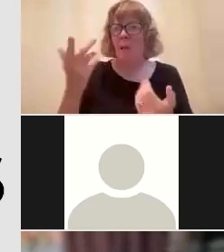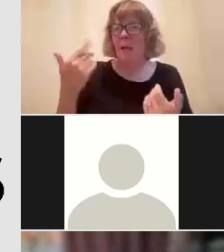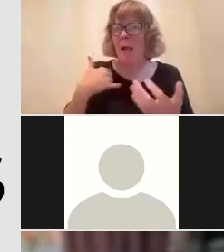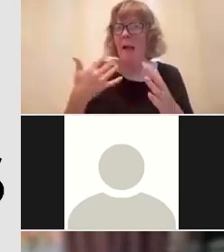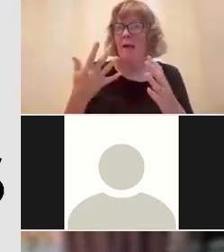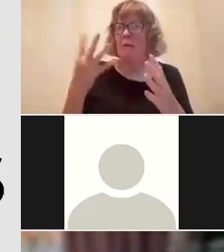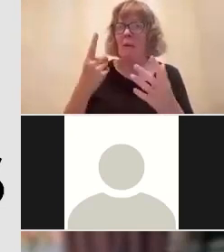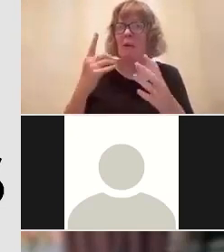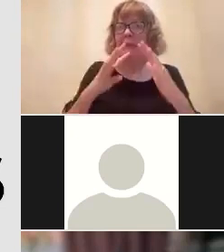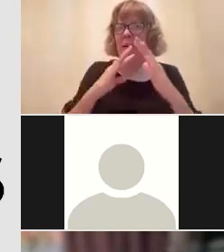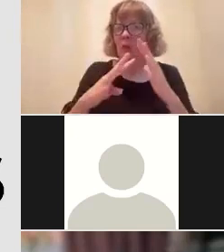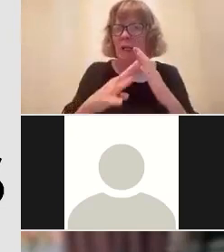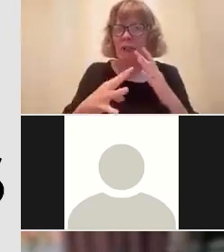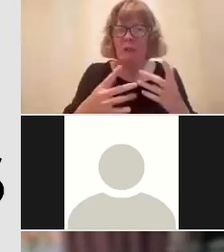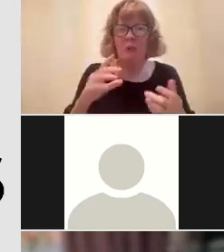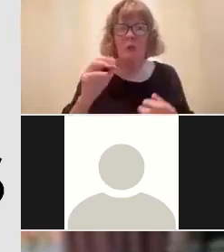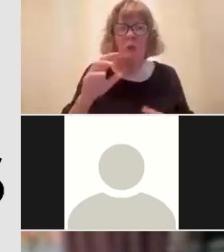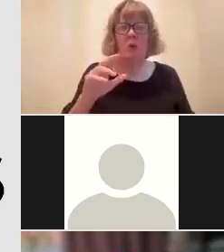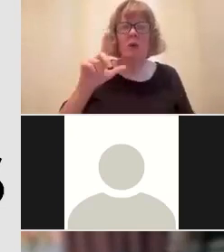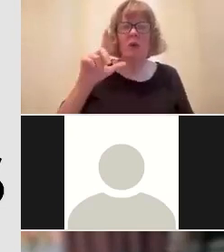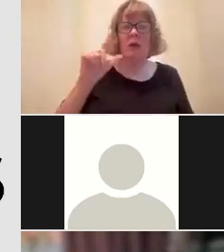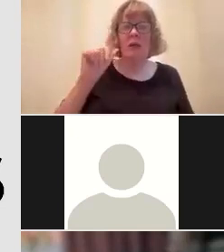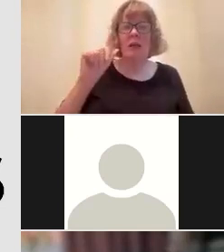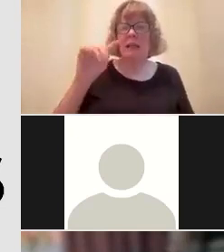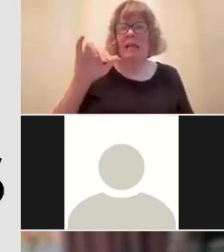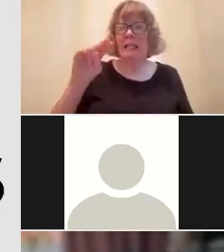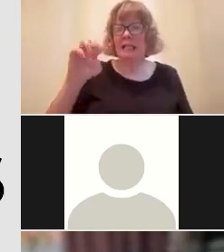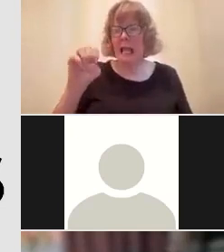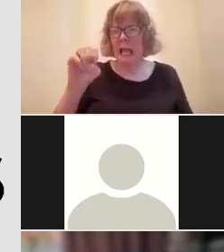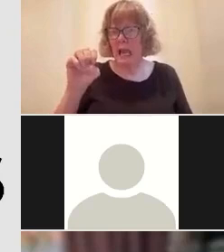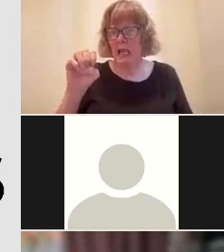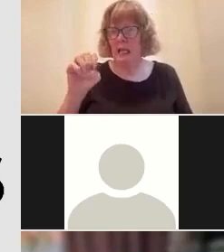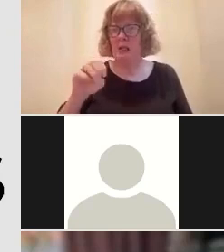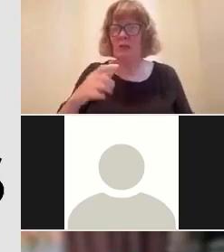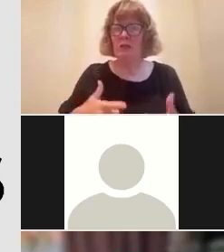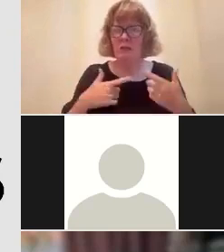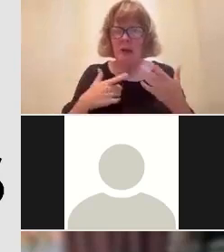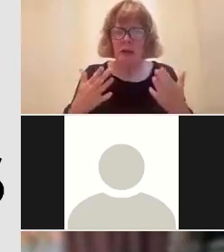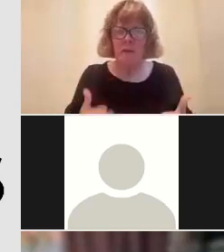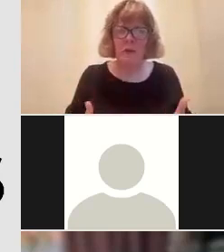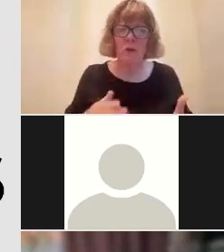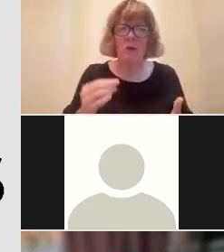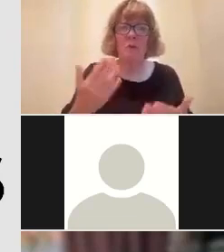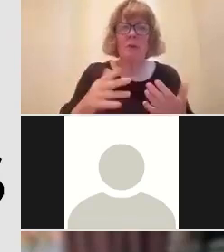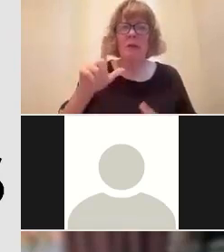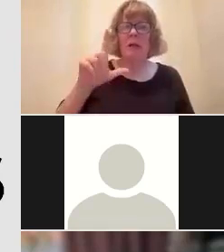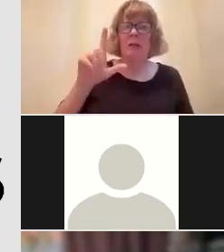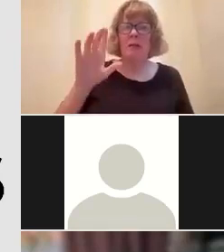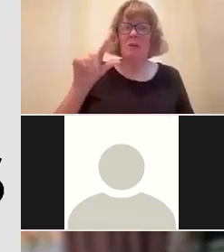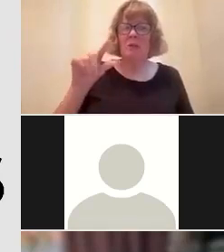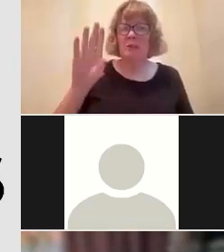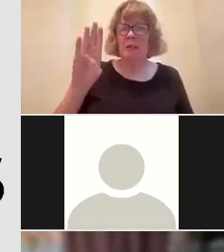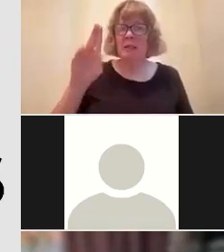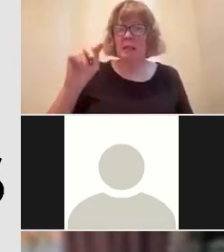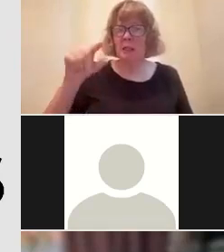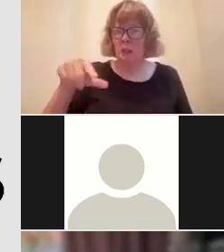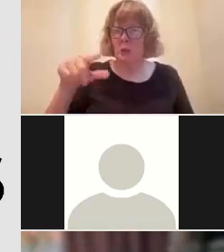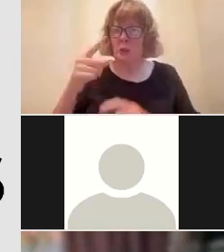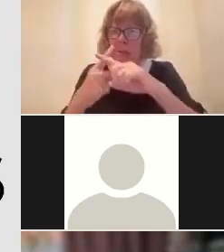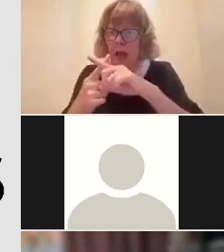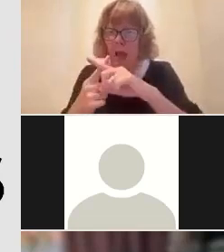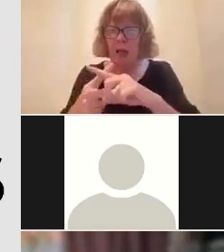survivors or Latina survivors. We might have LGBTQ plus survivors or survivors